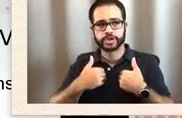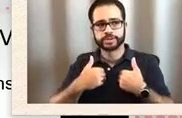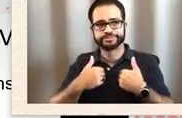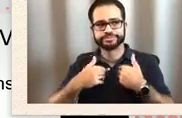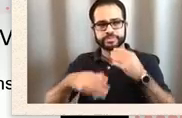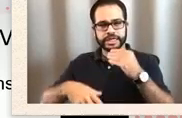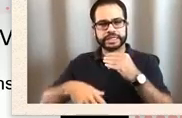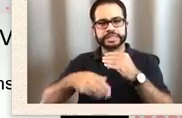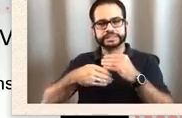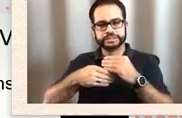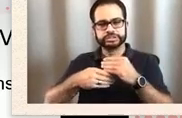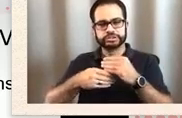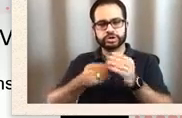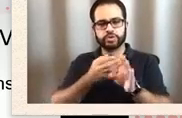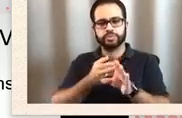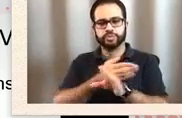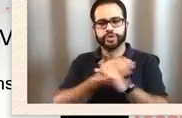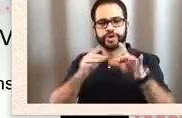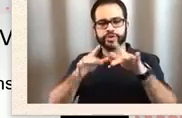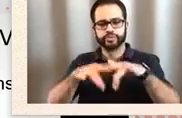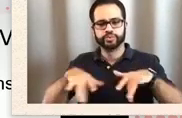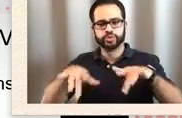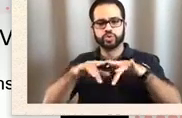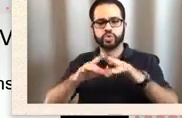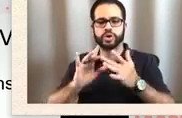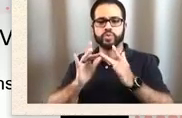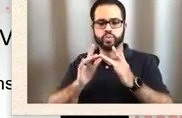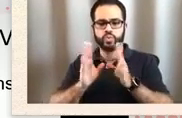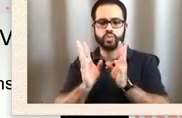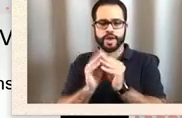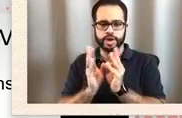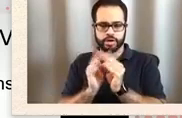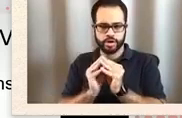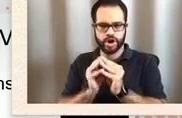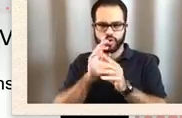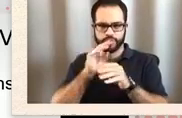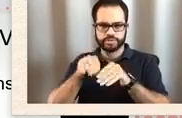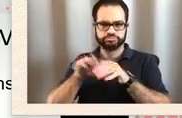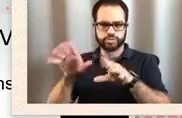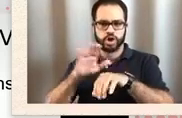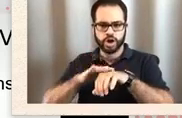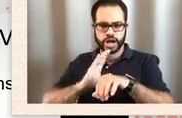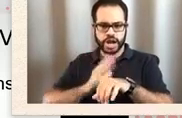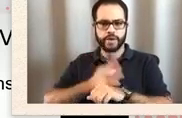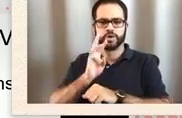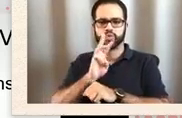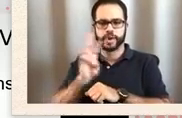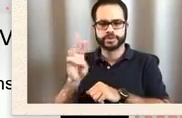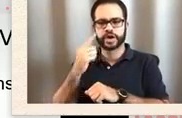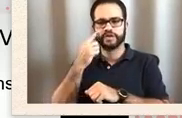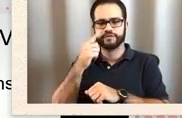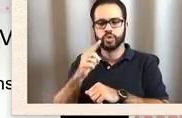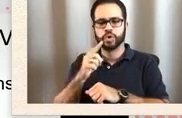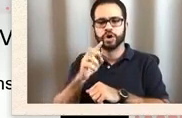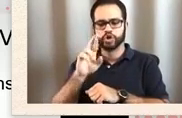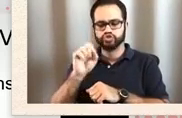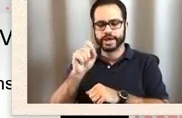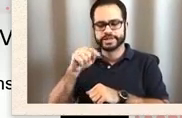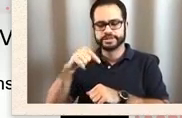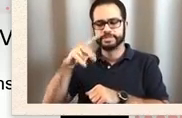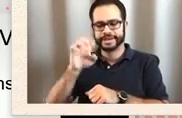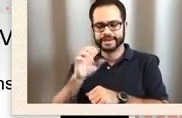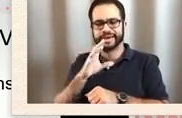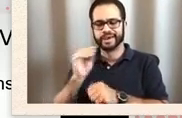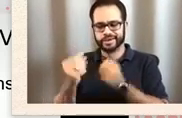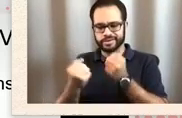pre-recorded webinar that will be published to our website for actual respite and personal supports workers